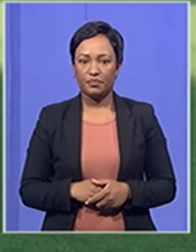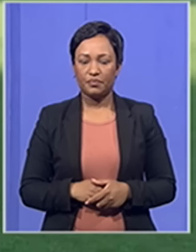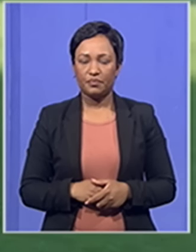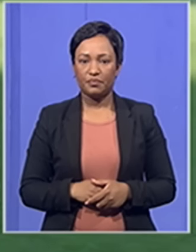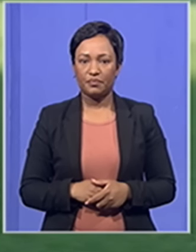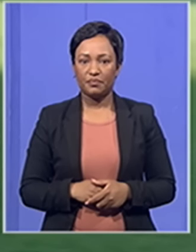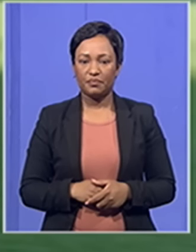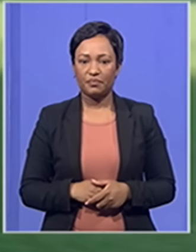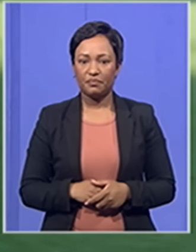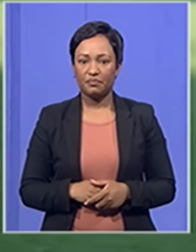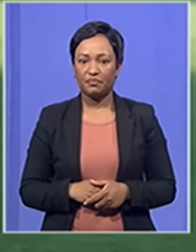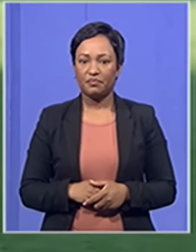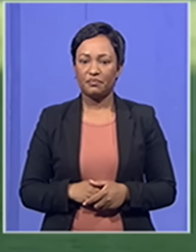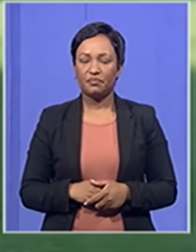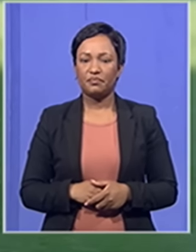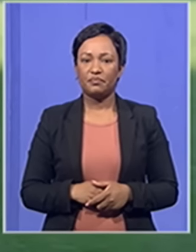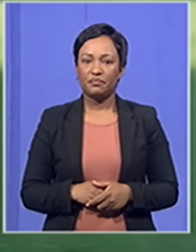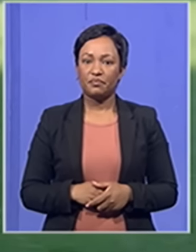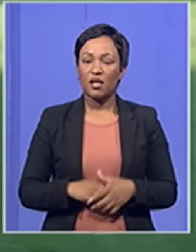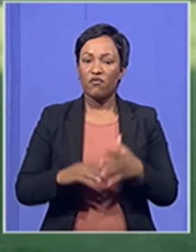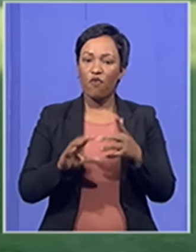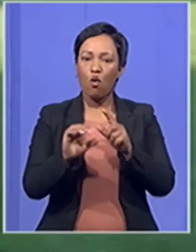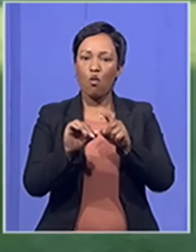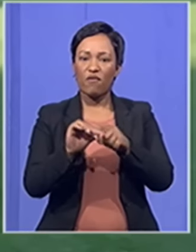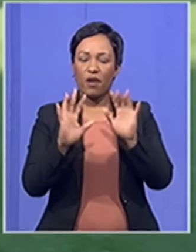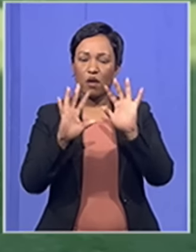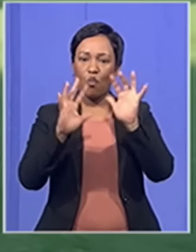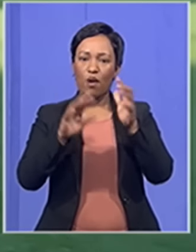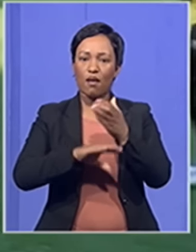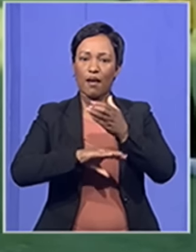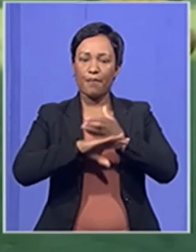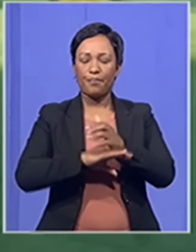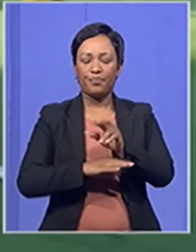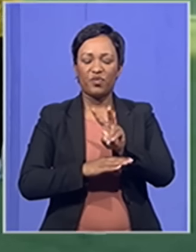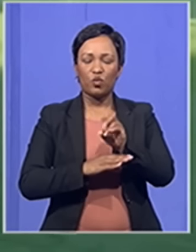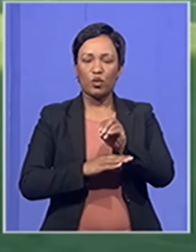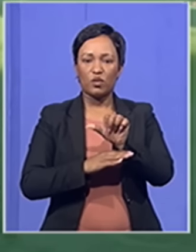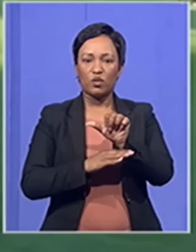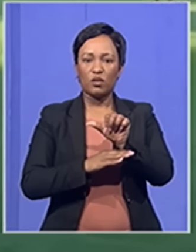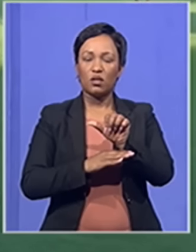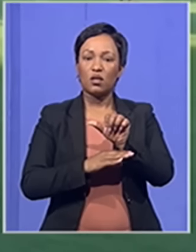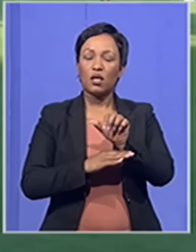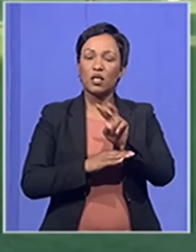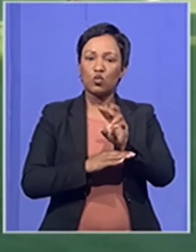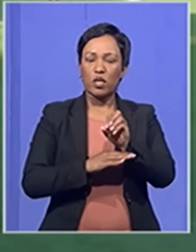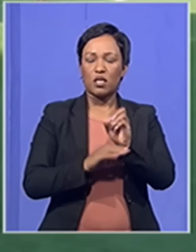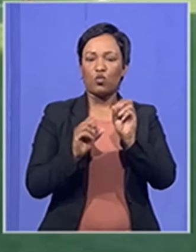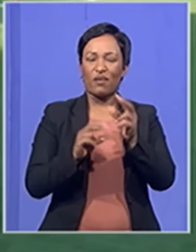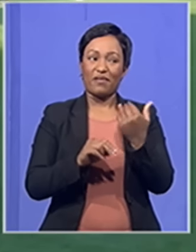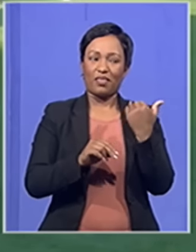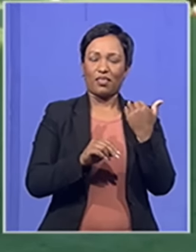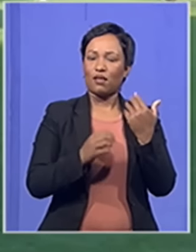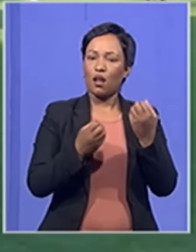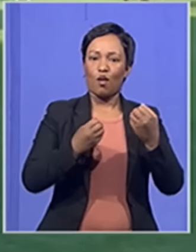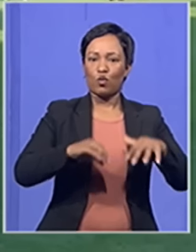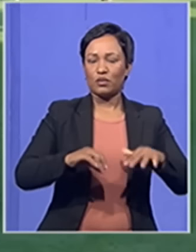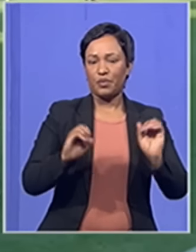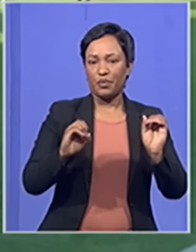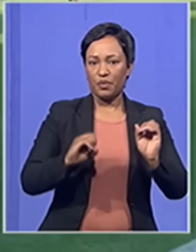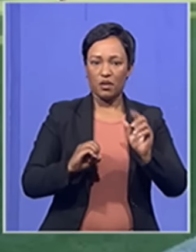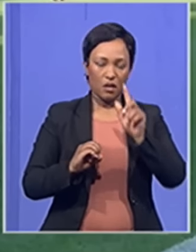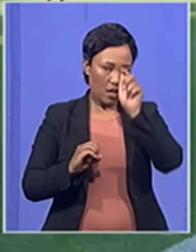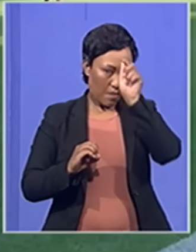Ka motsi wa metshameko ya go qualifyela sejana sa Afrika sa 2012 mo bokatising jwa Pitso Mosimane, Bafana ba ne ba keteka